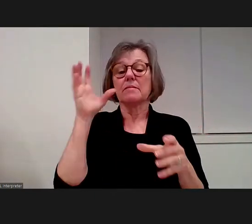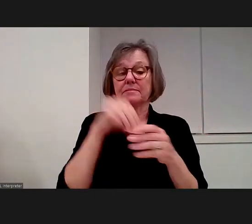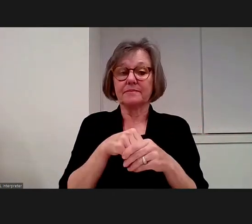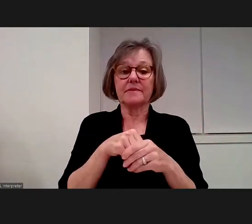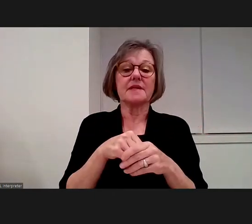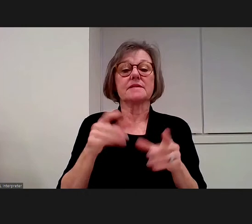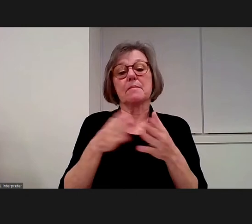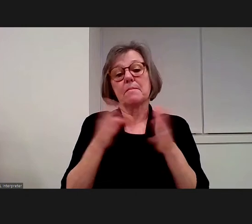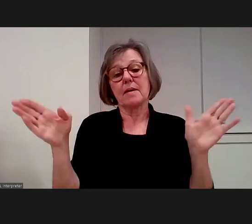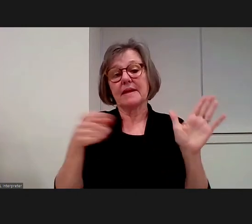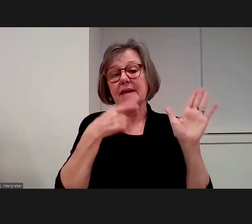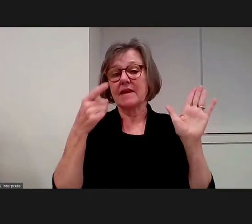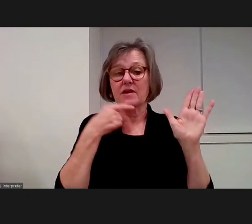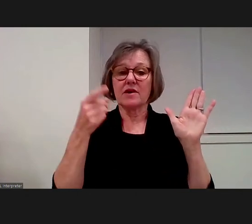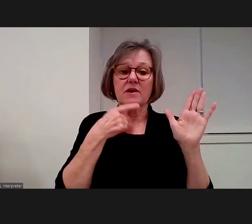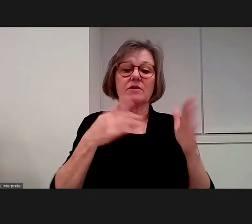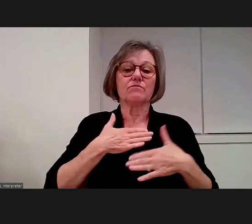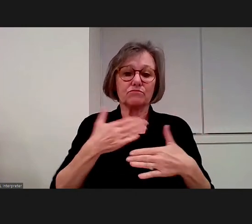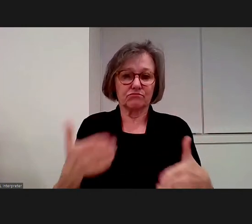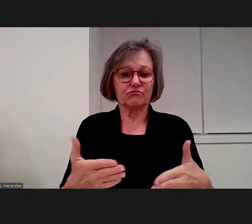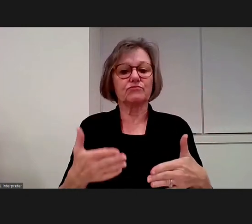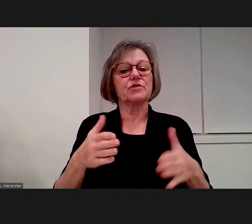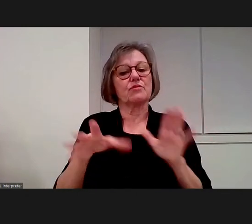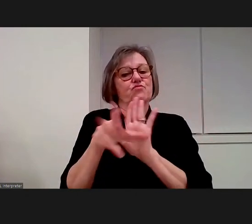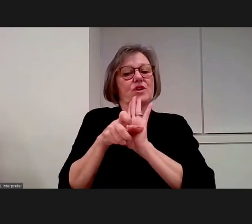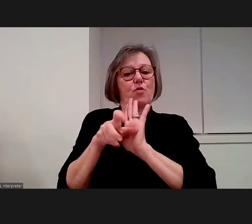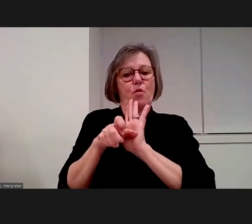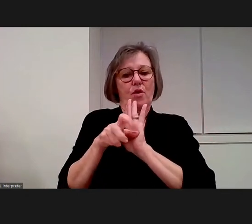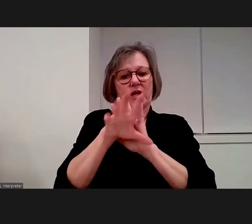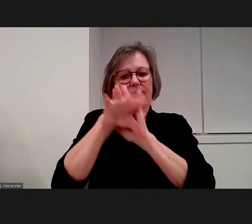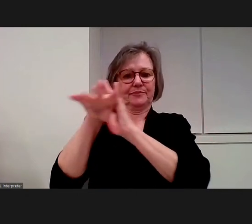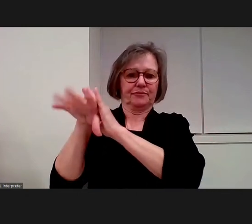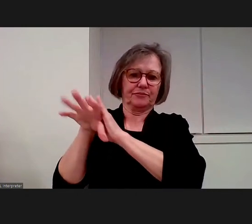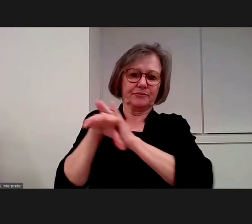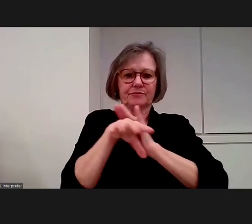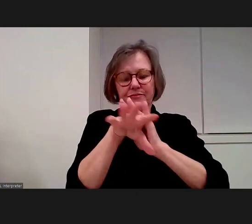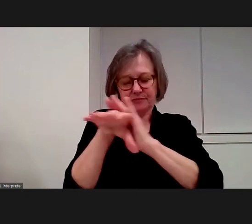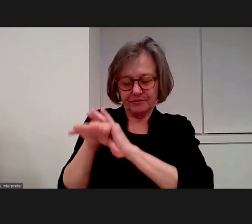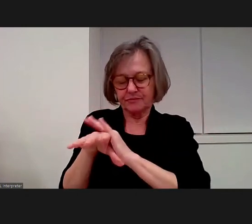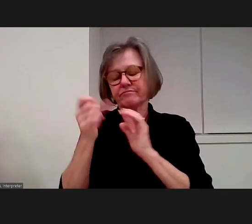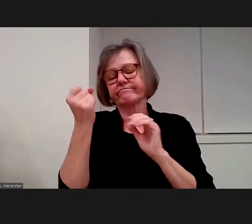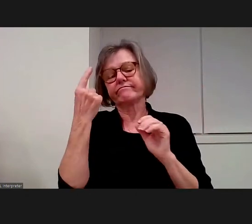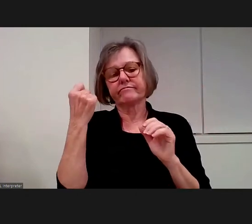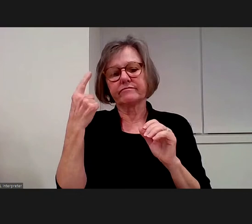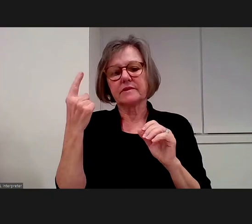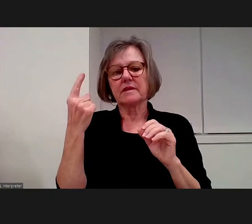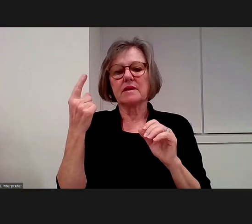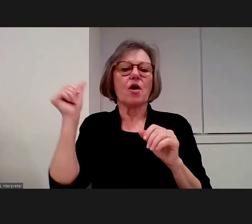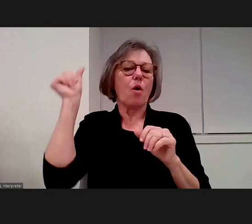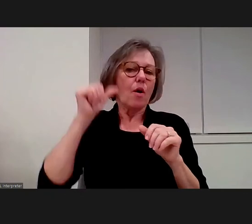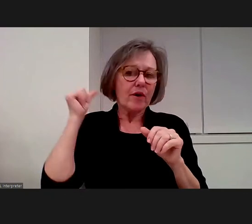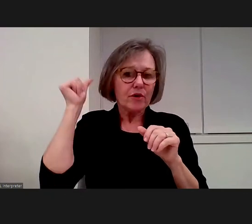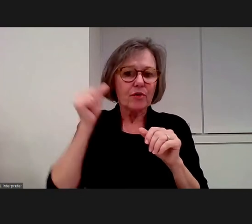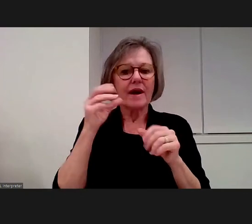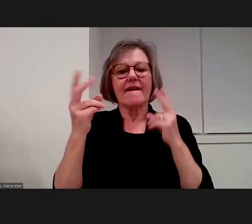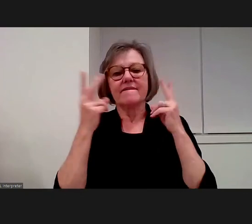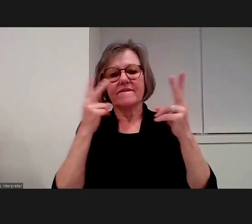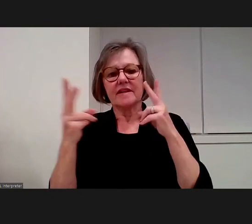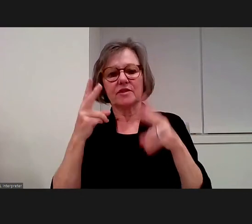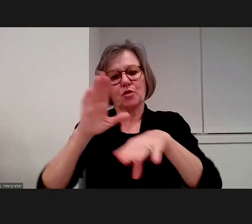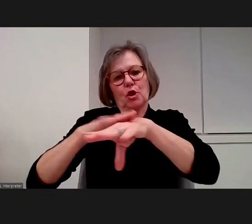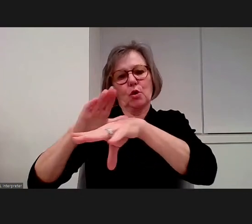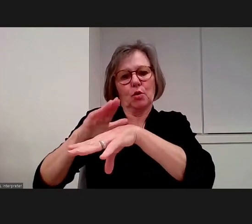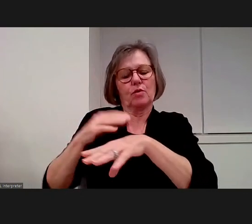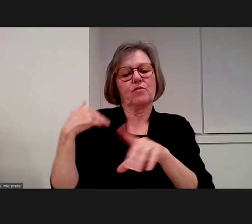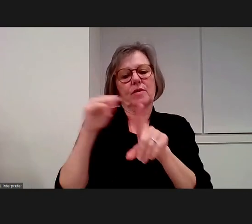public hearing, you are consenting to be recorded. Please be aware that there will be an auditory and visual cue to